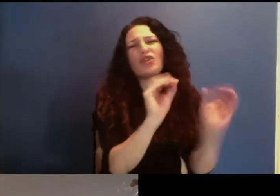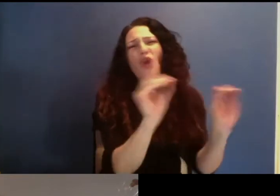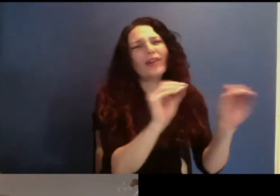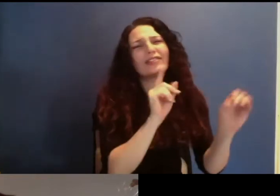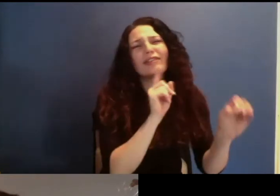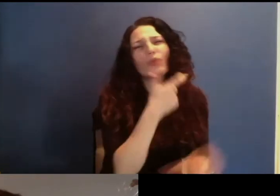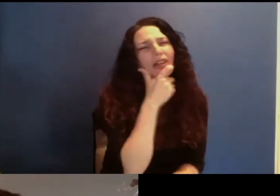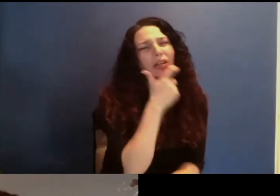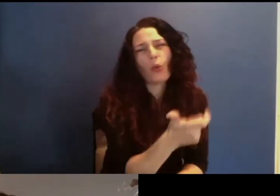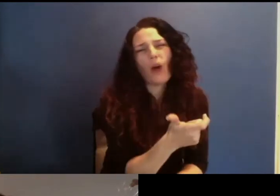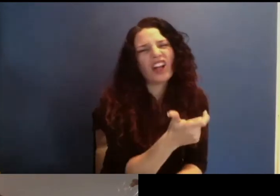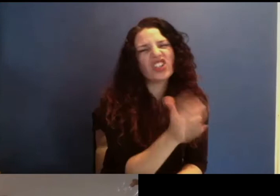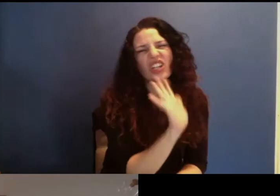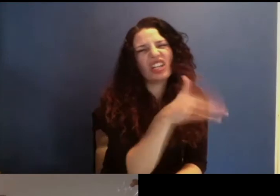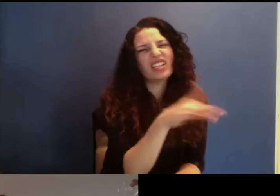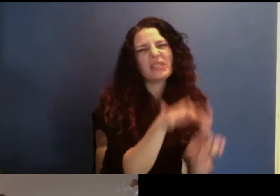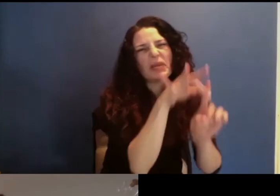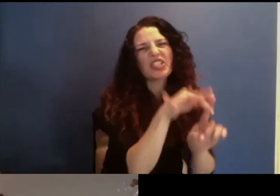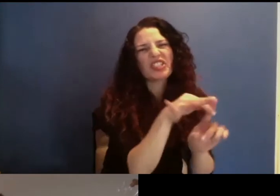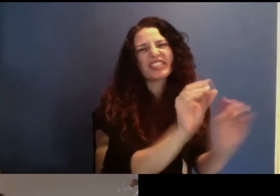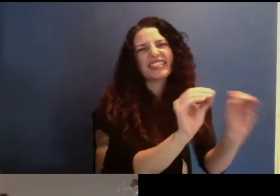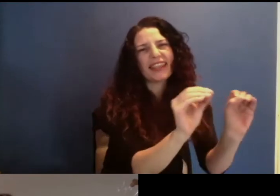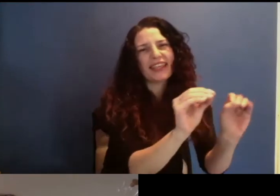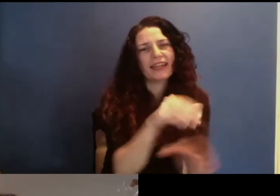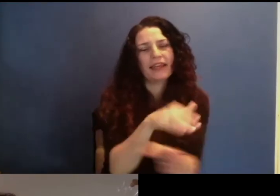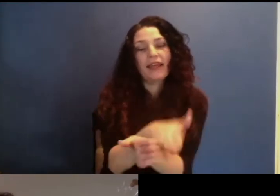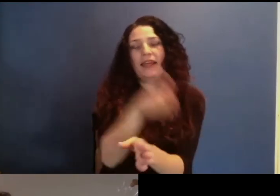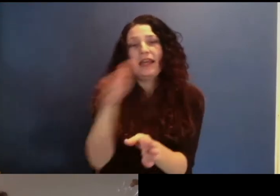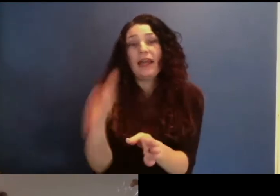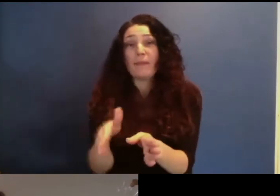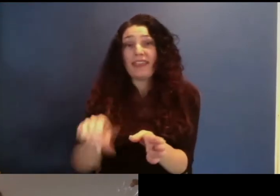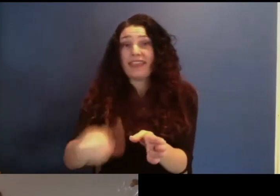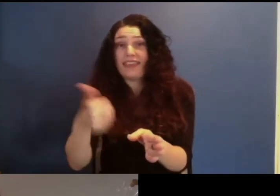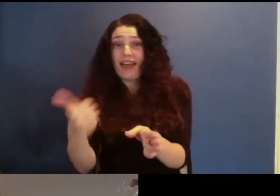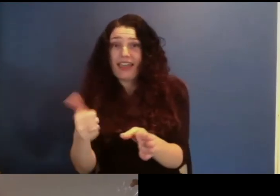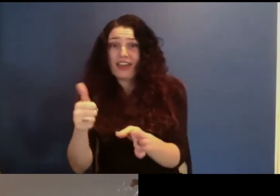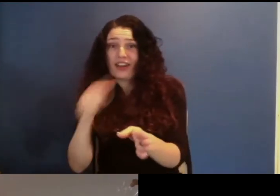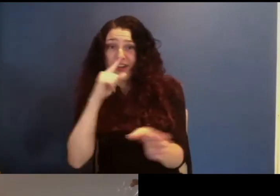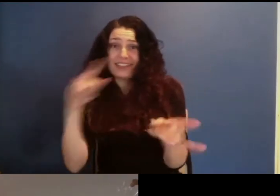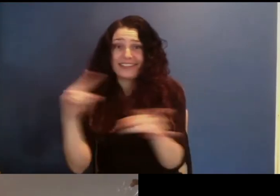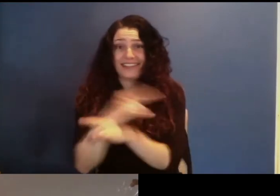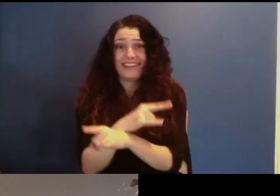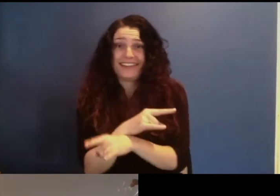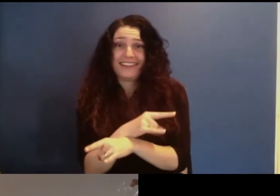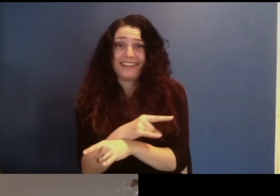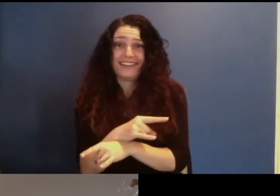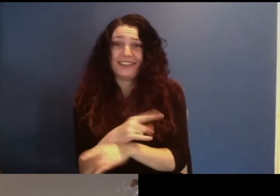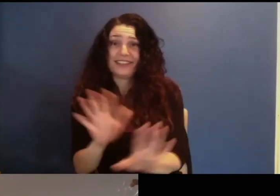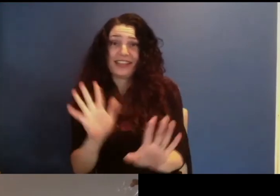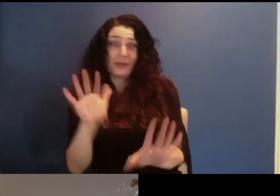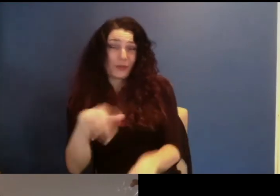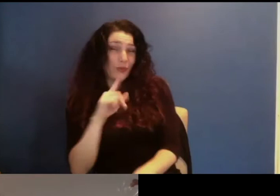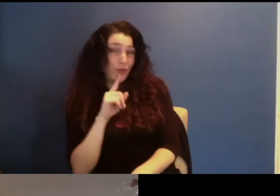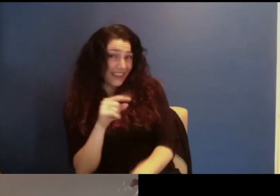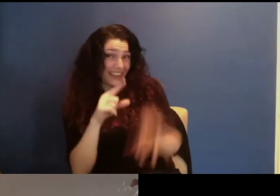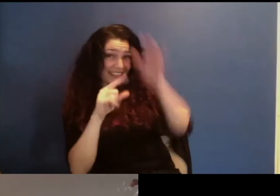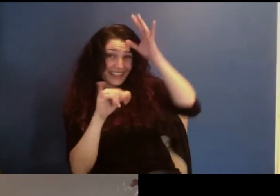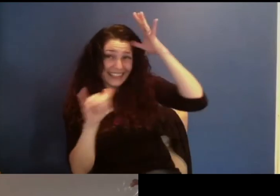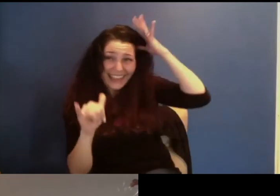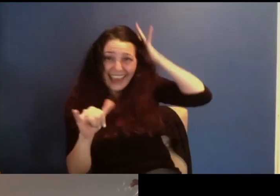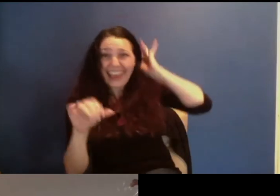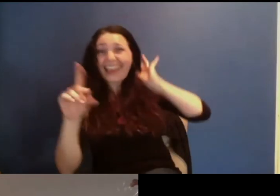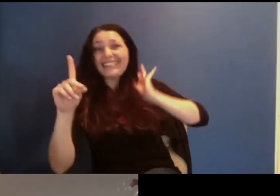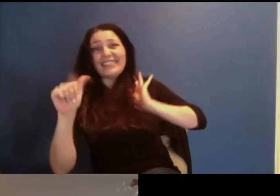I think the cynical, jaded side of me was like, honestly, this is like a gay disabled show that has never been done before. Like, I feel like it